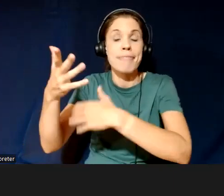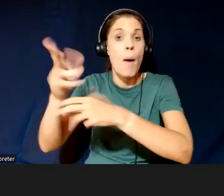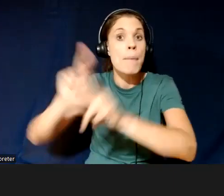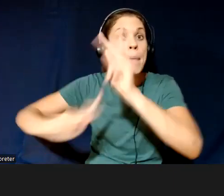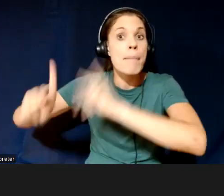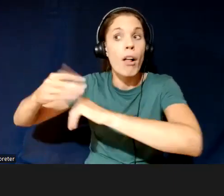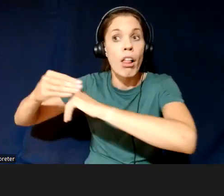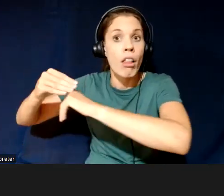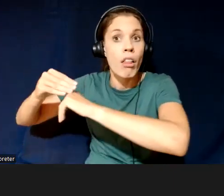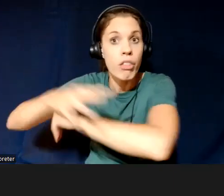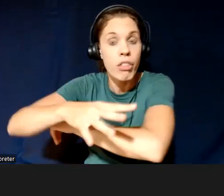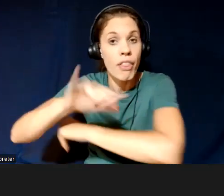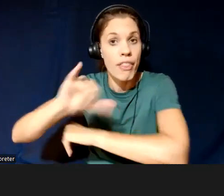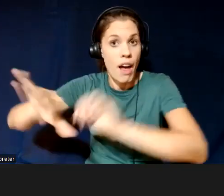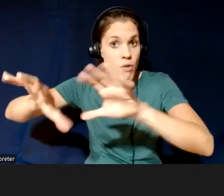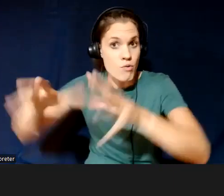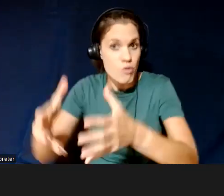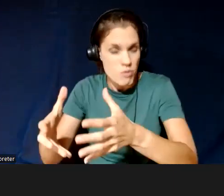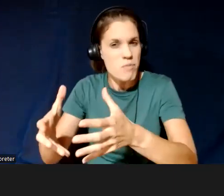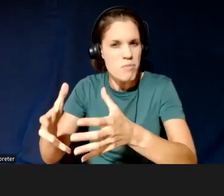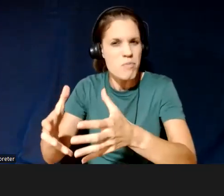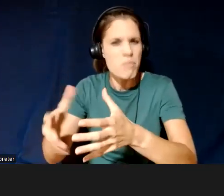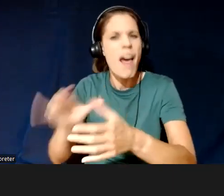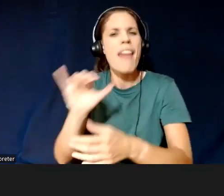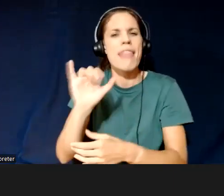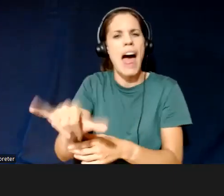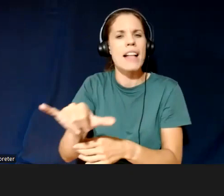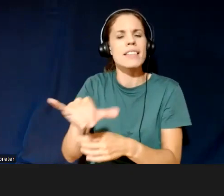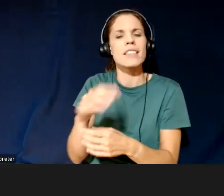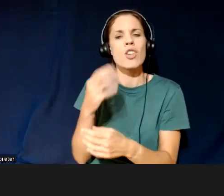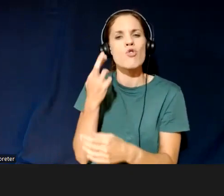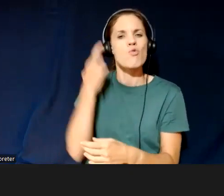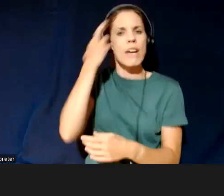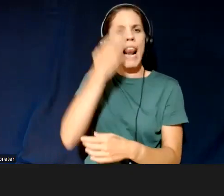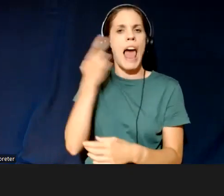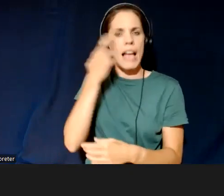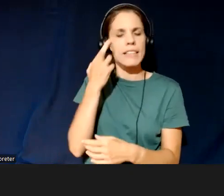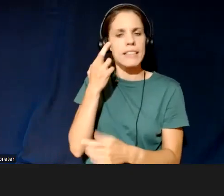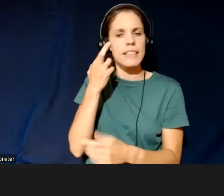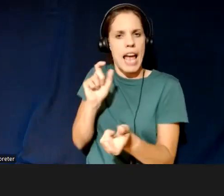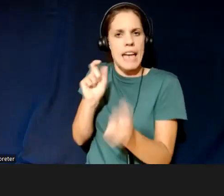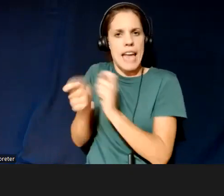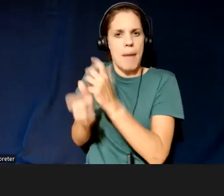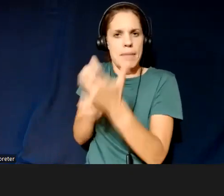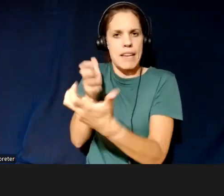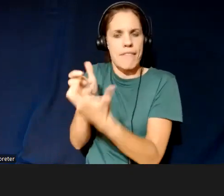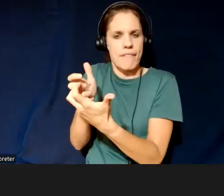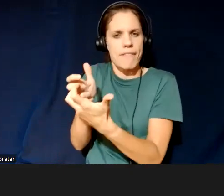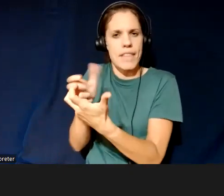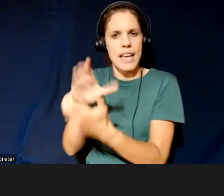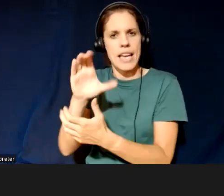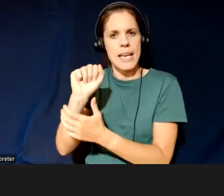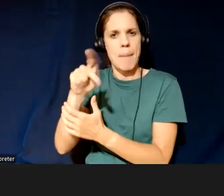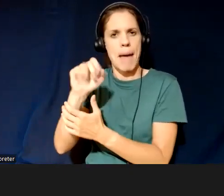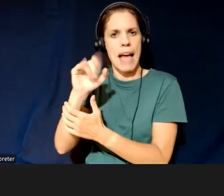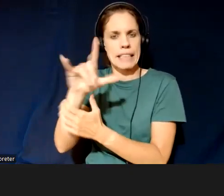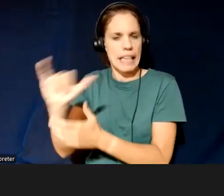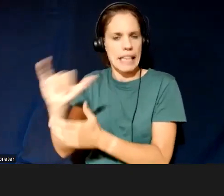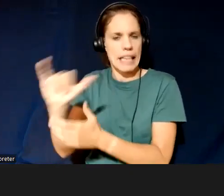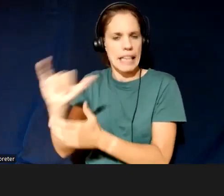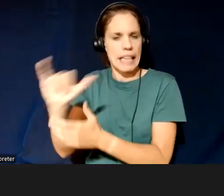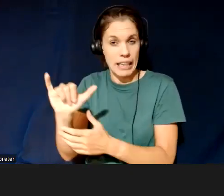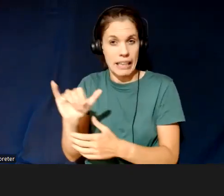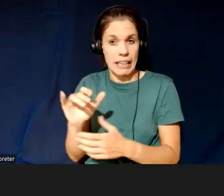that probably better reflects realized adaptive capacity. So there isn't a clear articulation in the framework whether it reflects fundamental